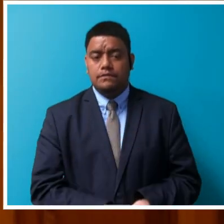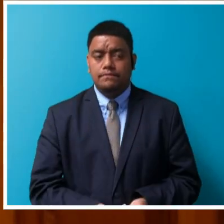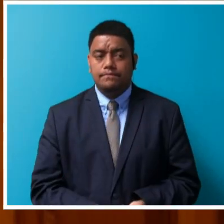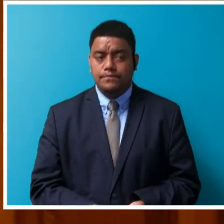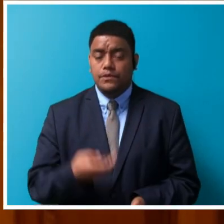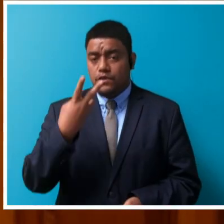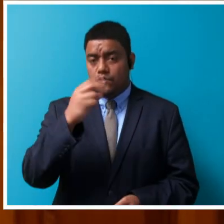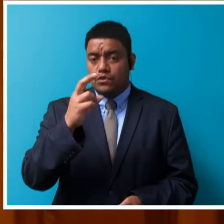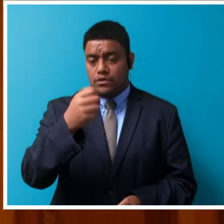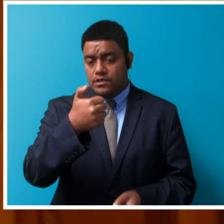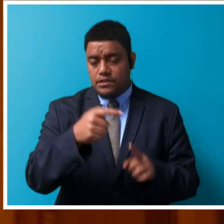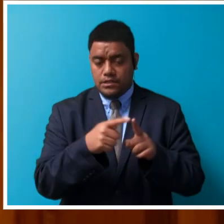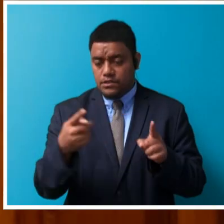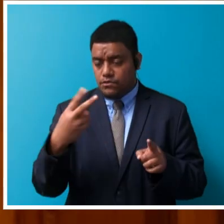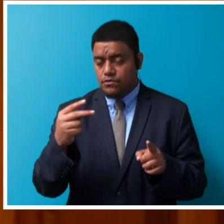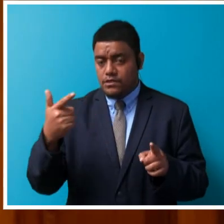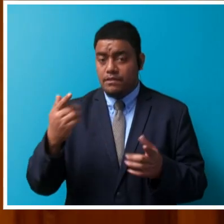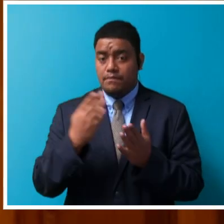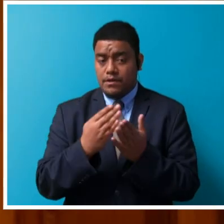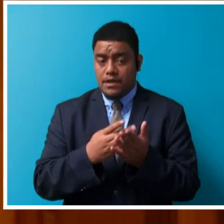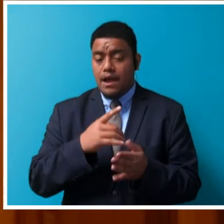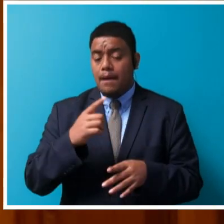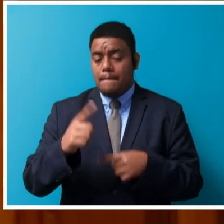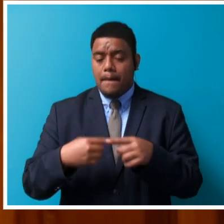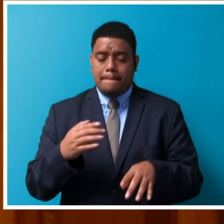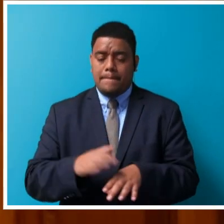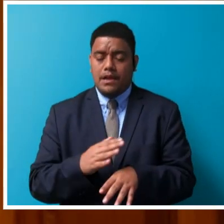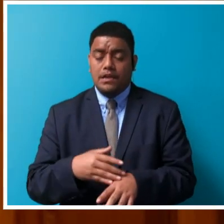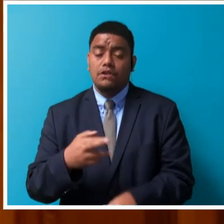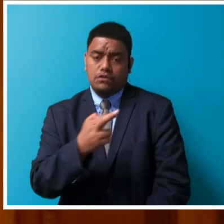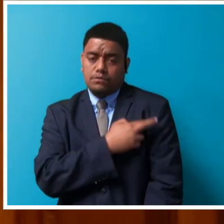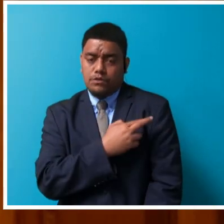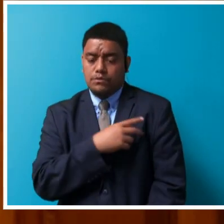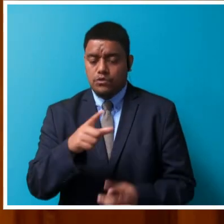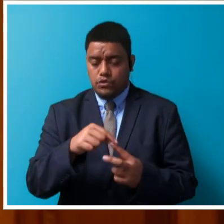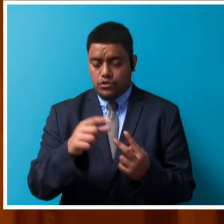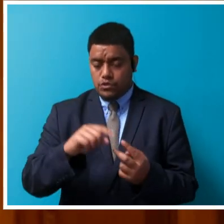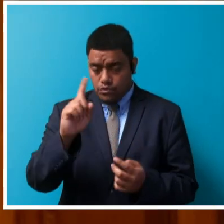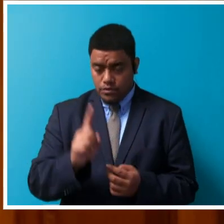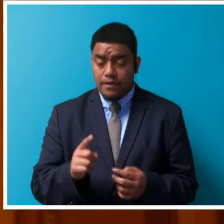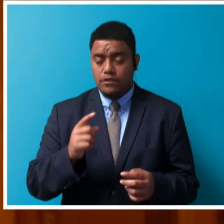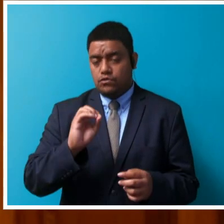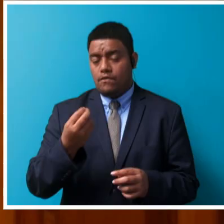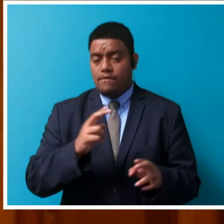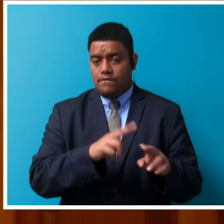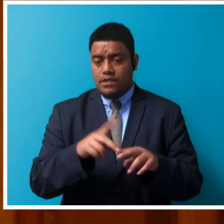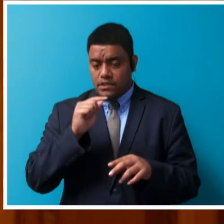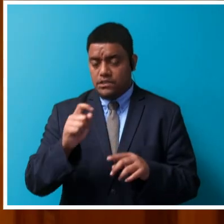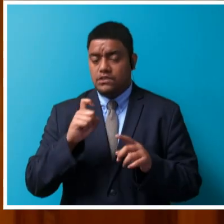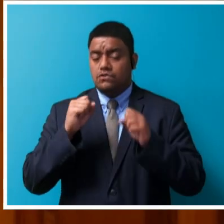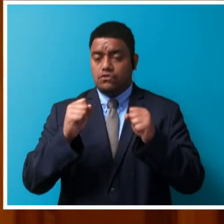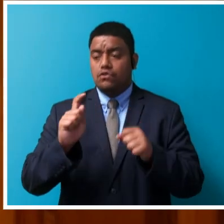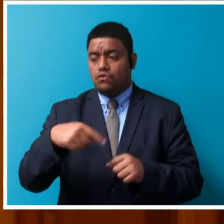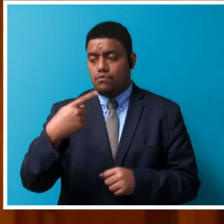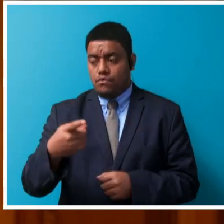the 2026-2027 budget is about making responsible choices today so that Fiji is stronger tomorrow. It demonstrates